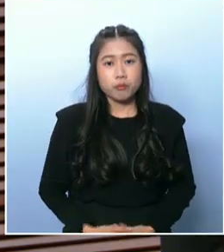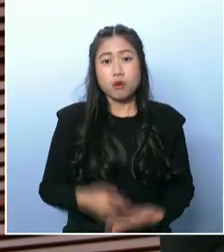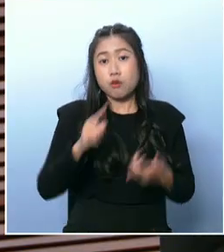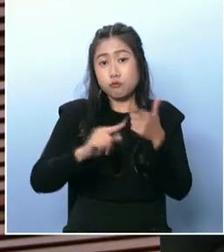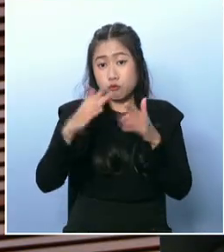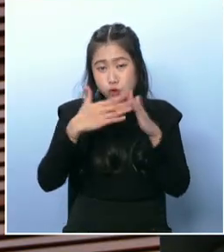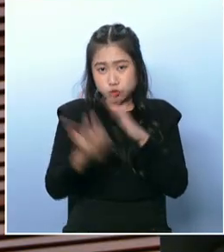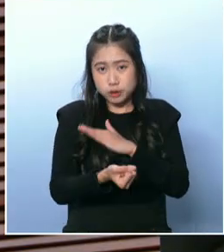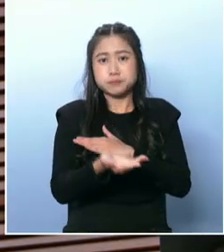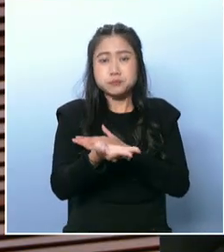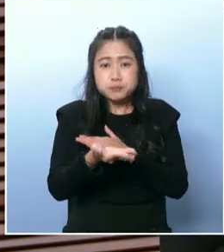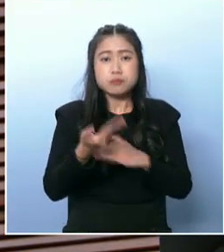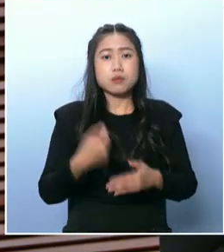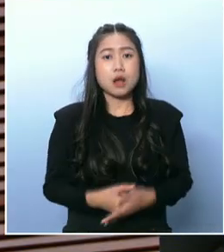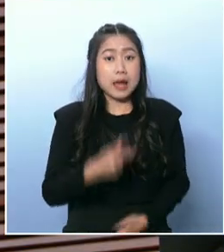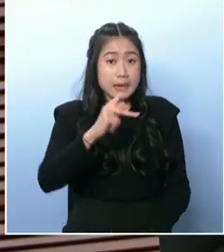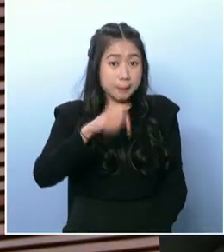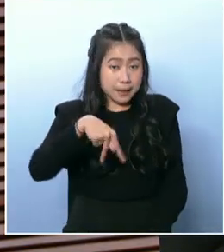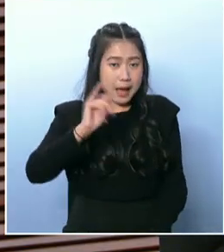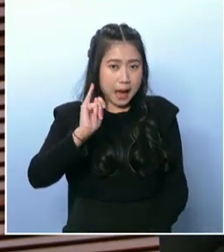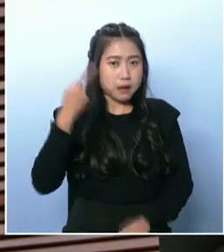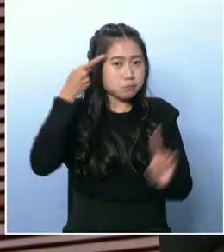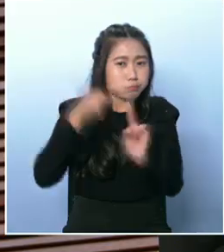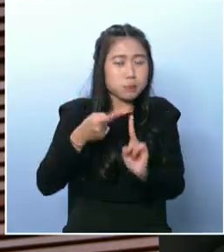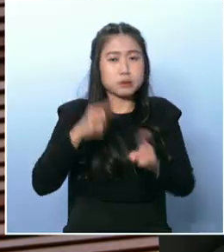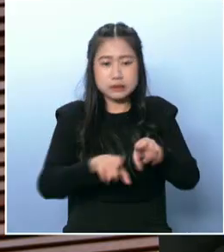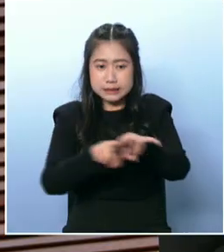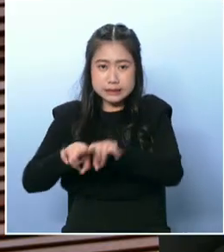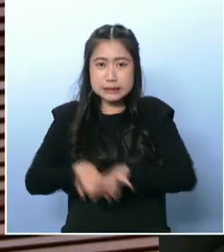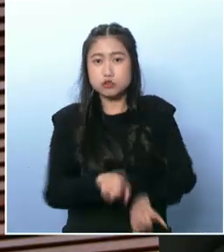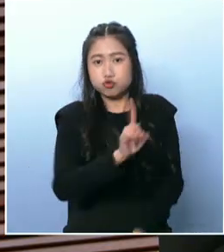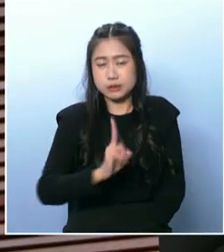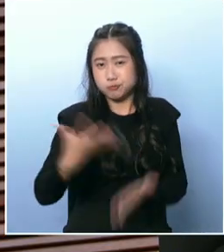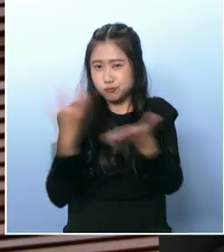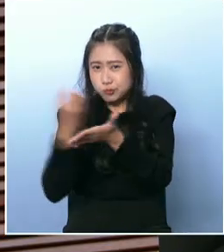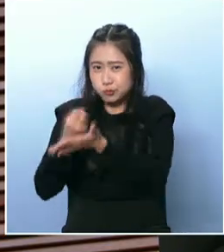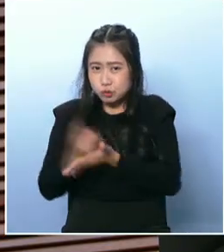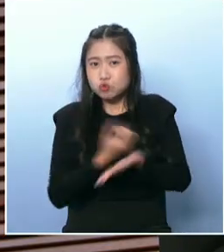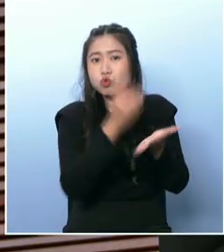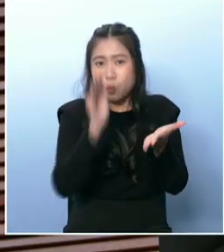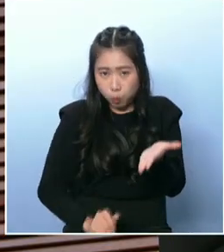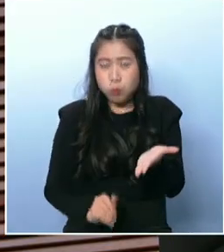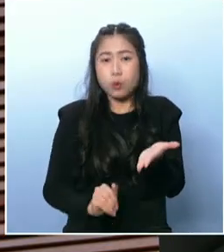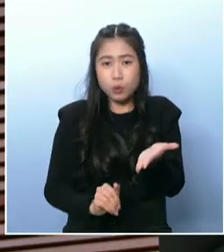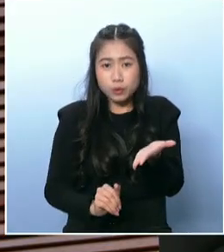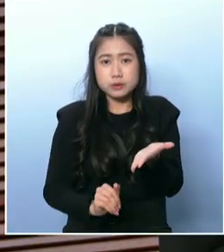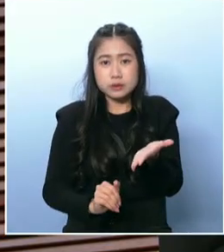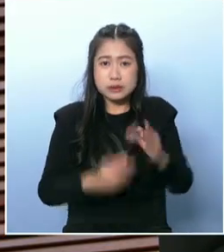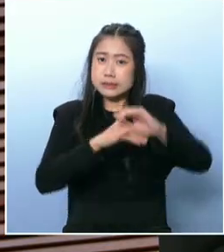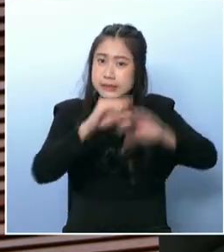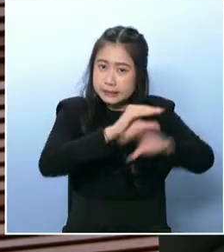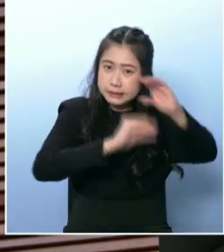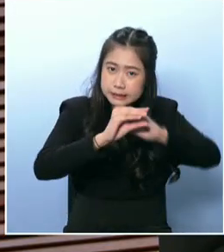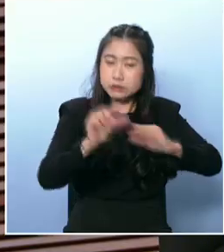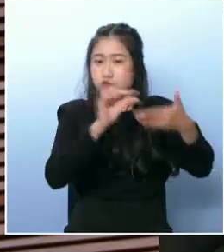you. Regarding KPI on the waiting time, we have to look at our resources. We will